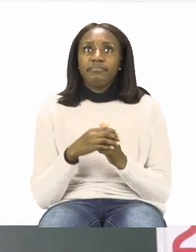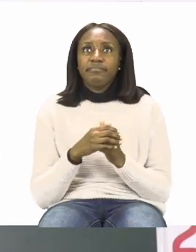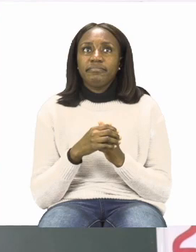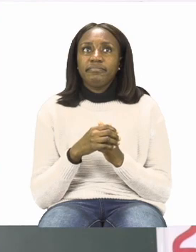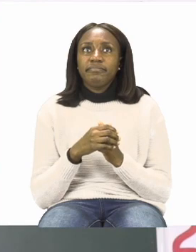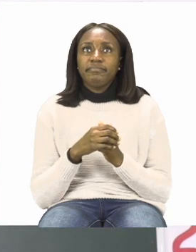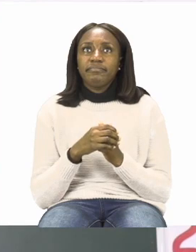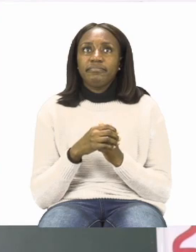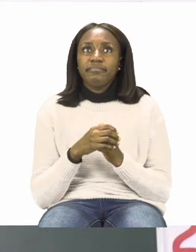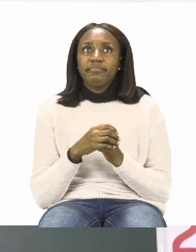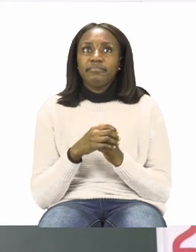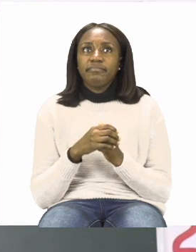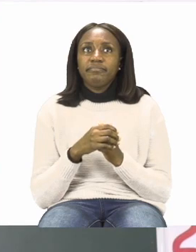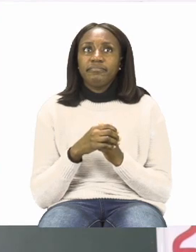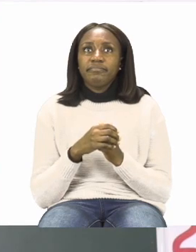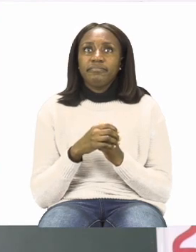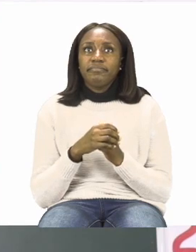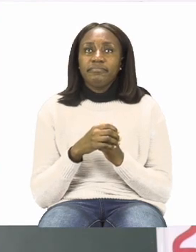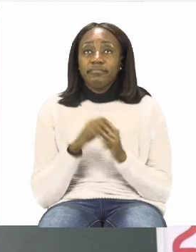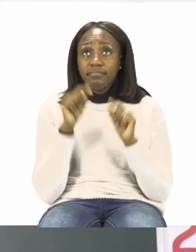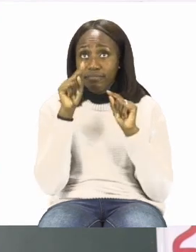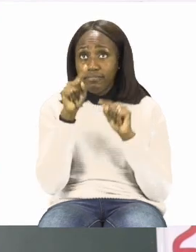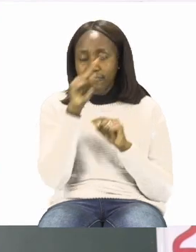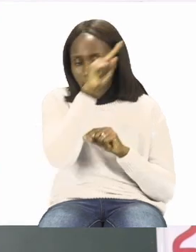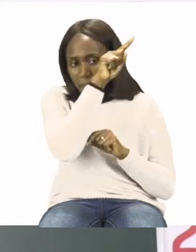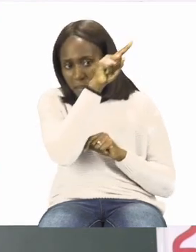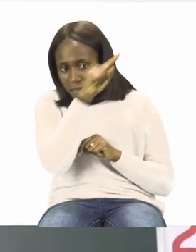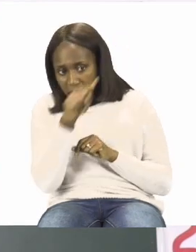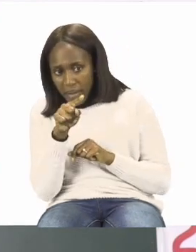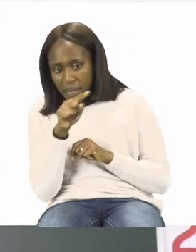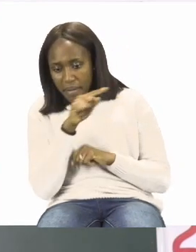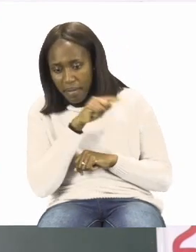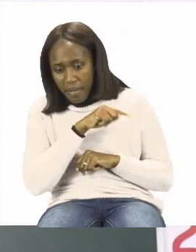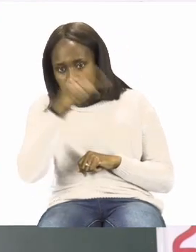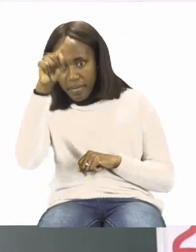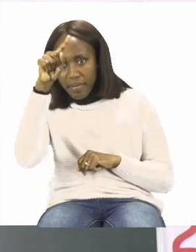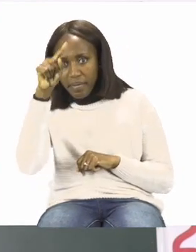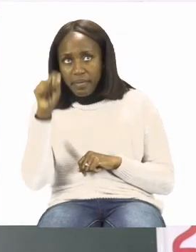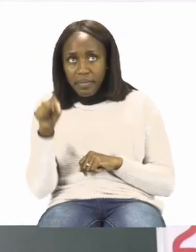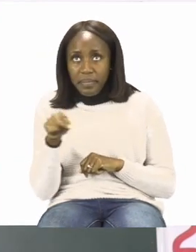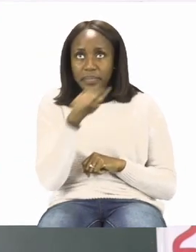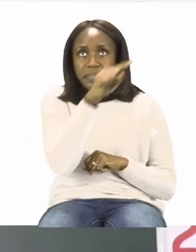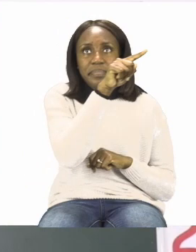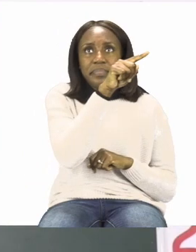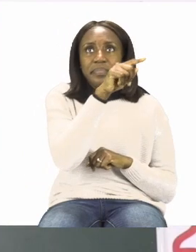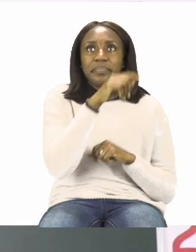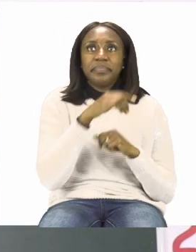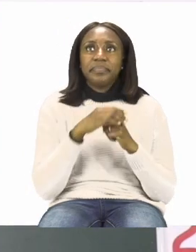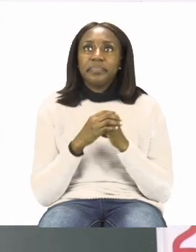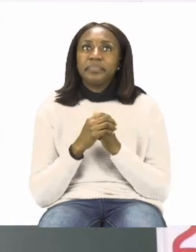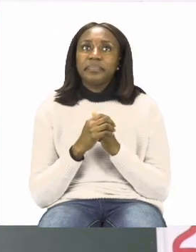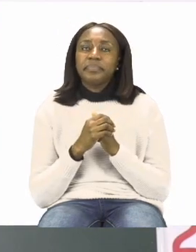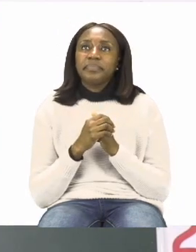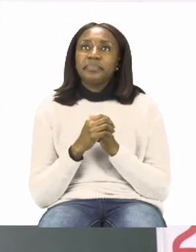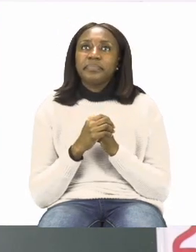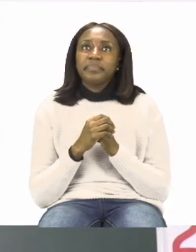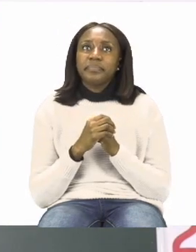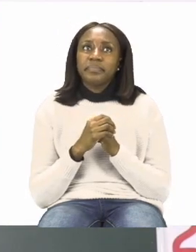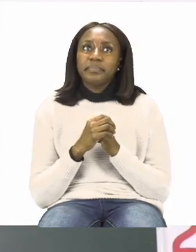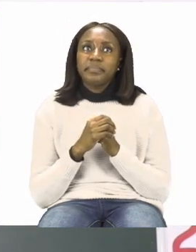you don't have to write in the numbers on your own. What you have to do though is you have